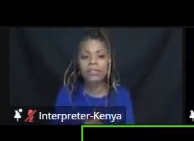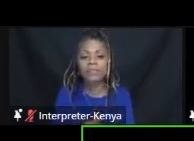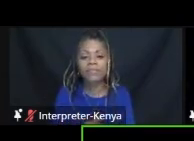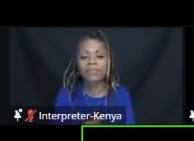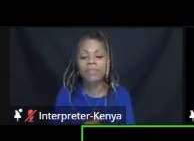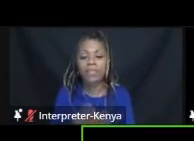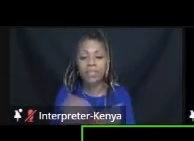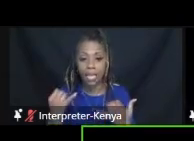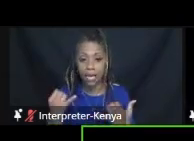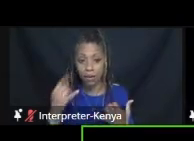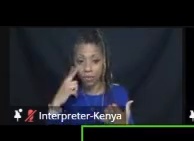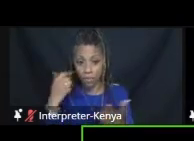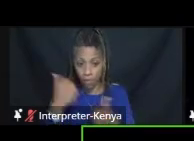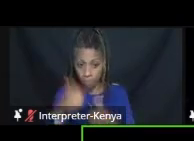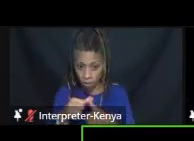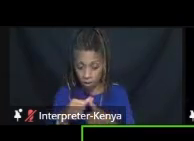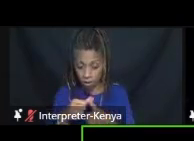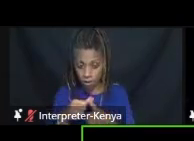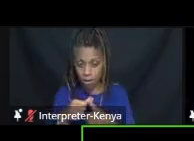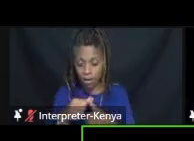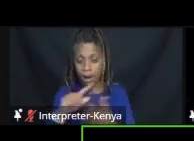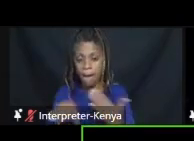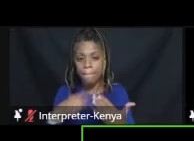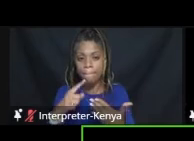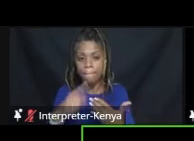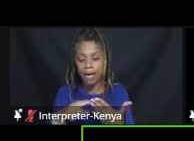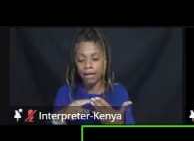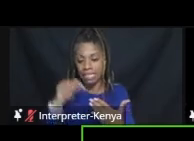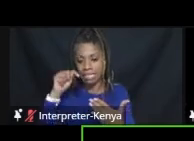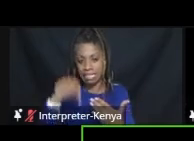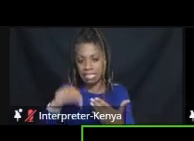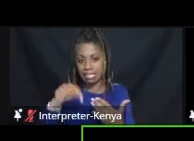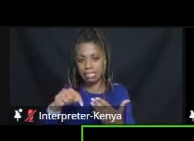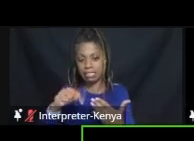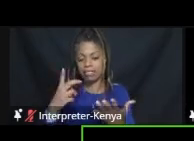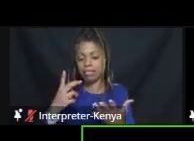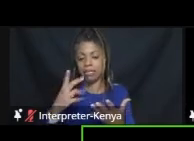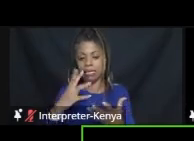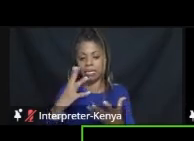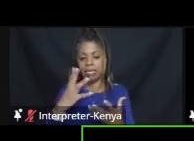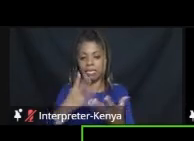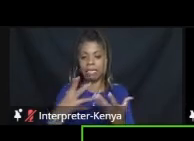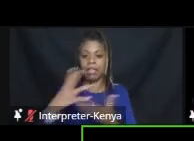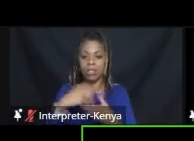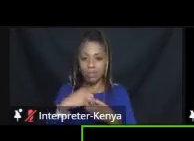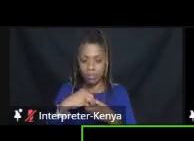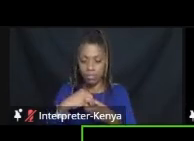reminders about some principles of this inclusive co-creation that we are doing together.